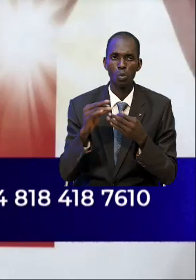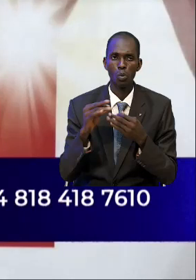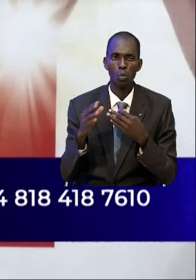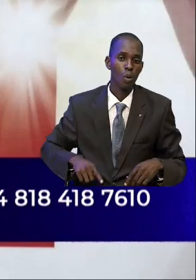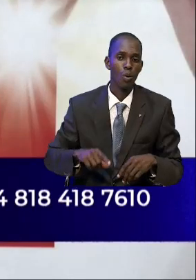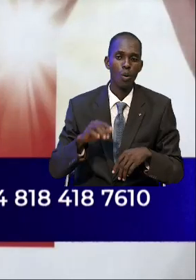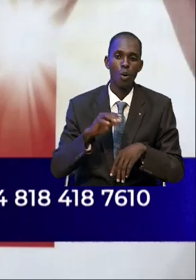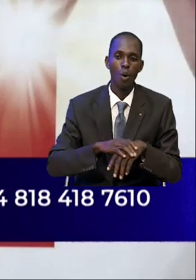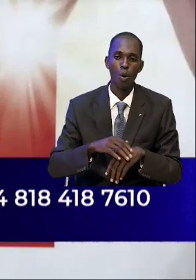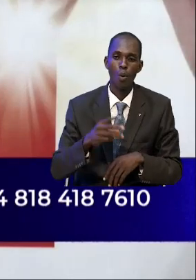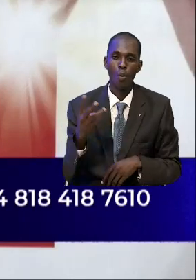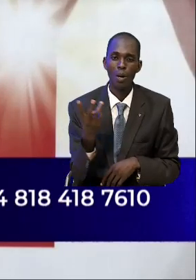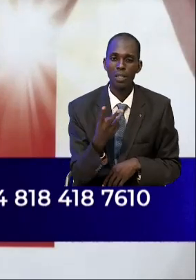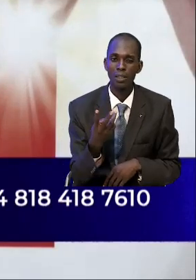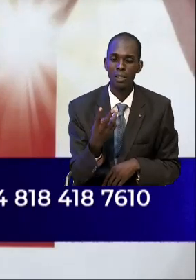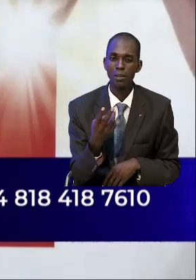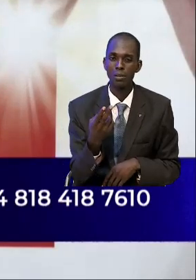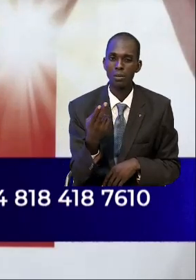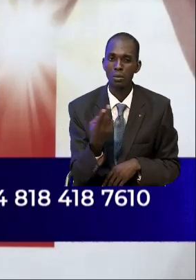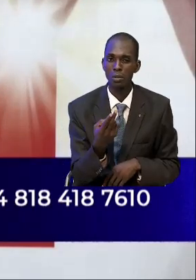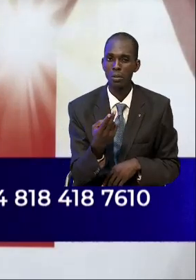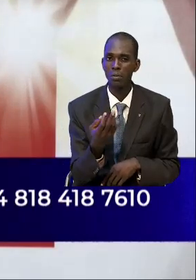are. But thanks to the Lord,